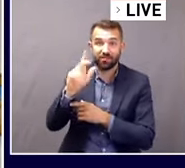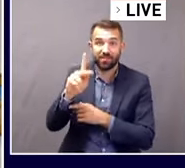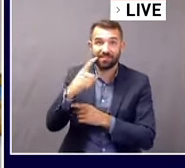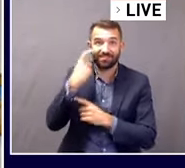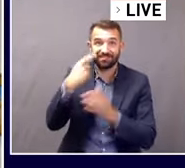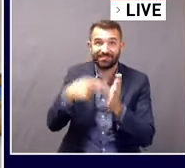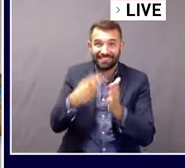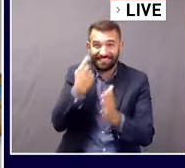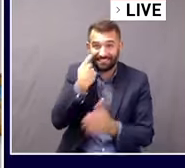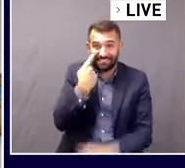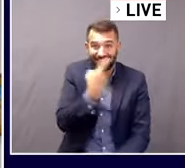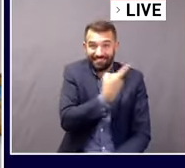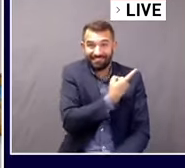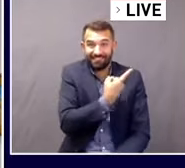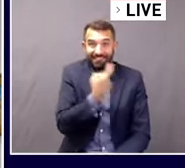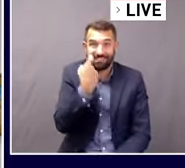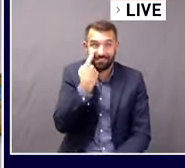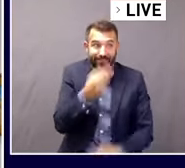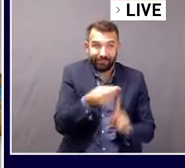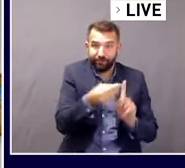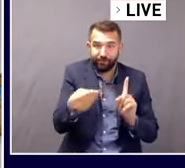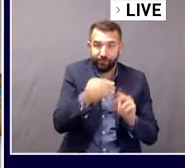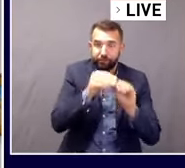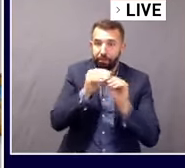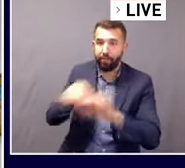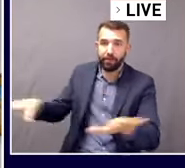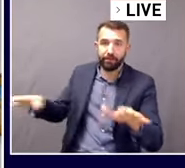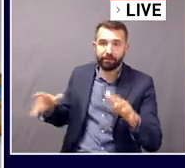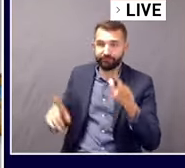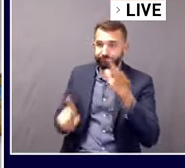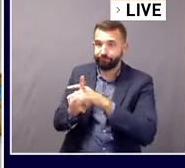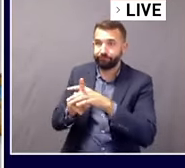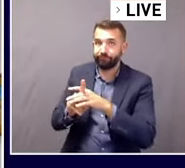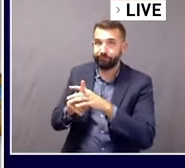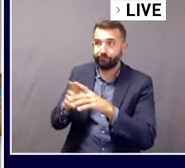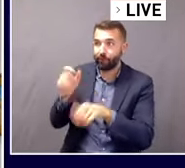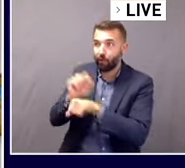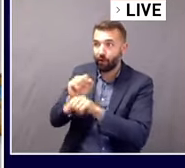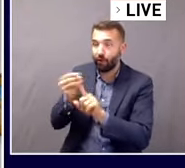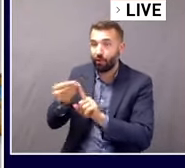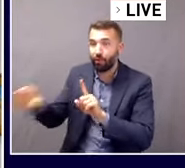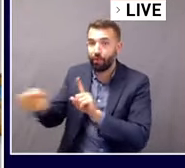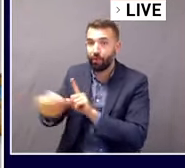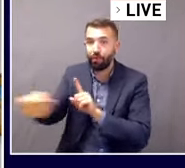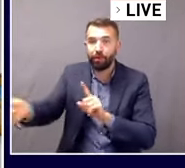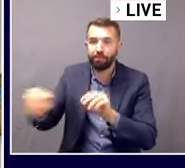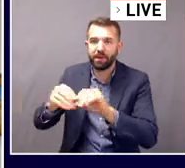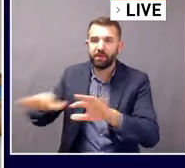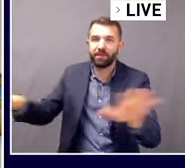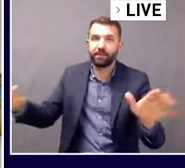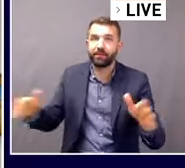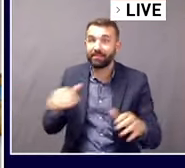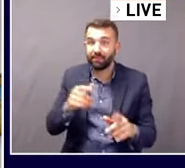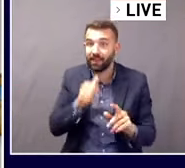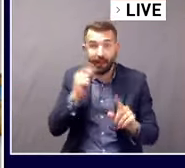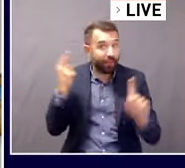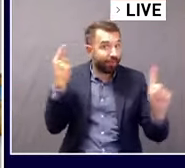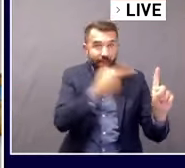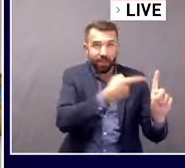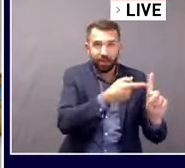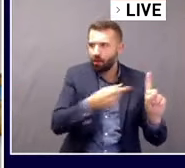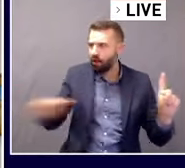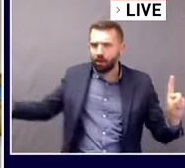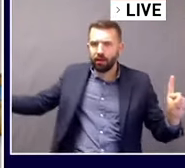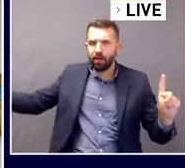such as your workplace and indirectly affect others who weren't even at that backyard gathering yourselves. And